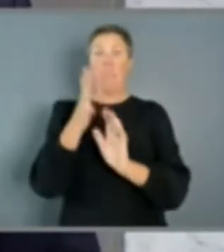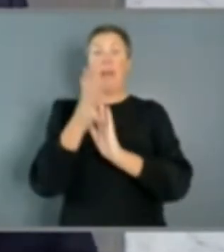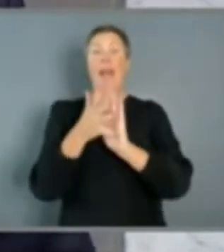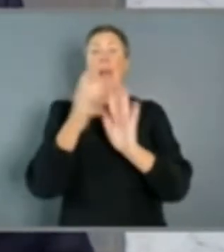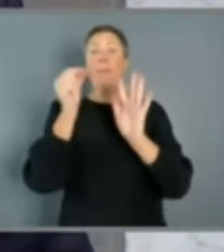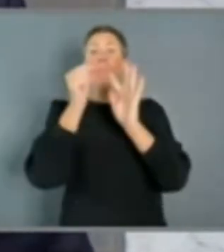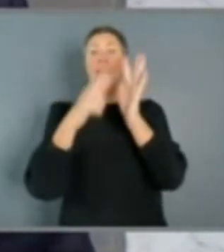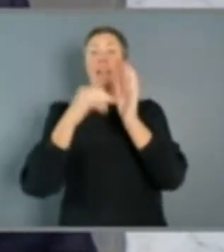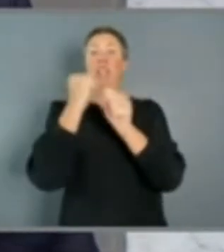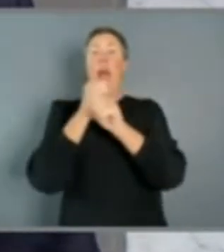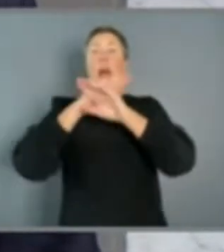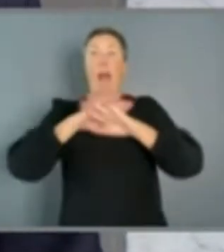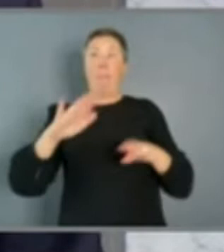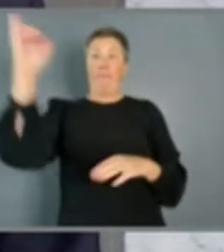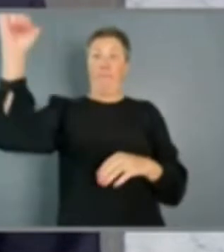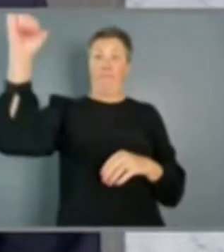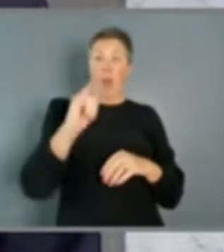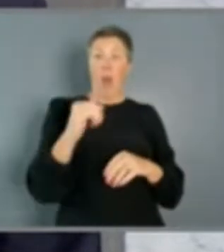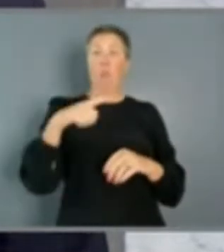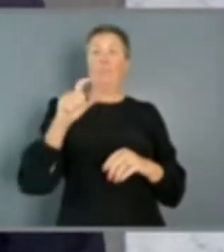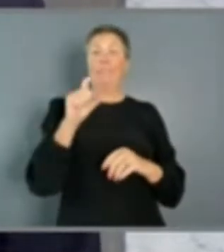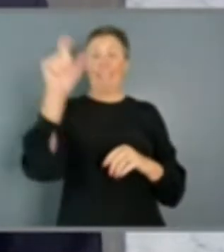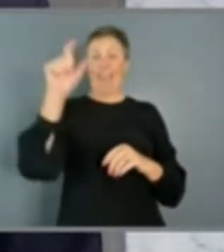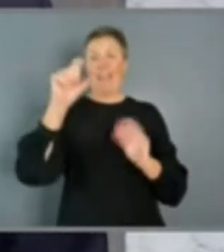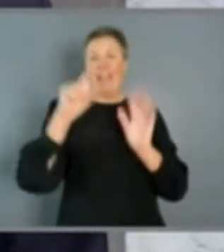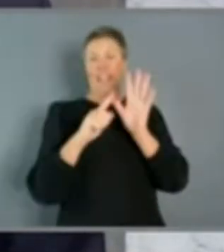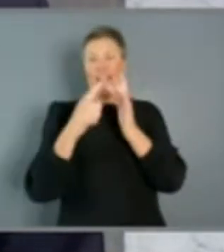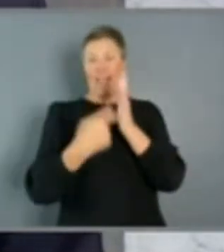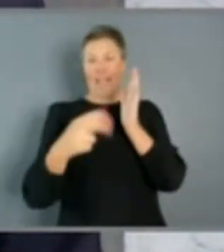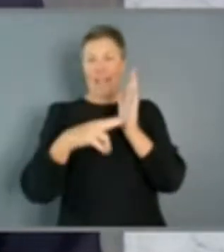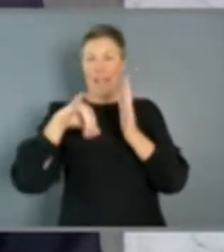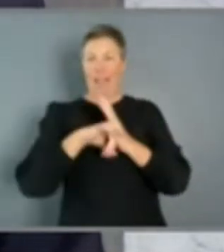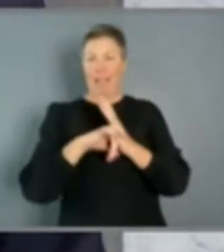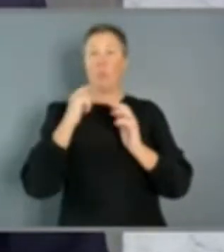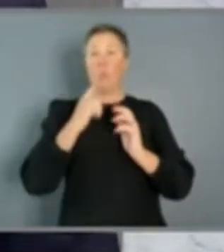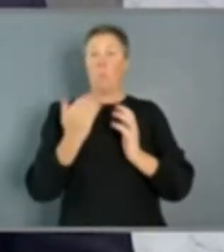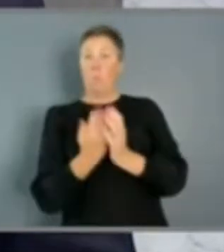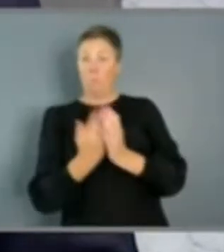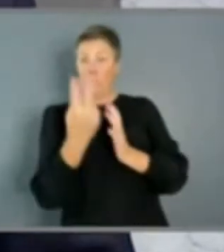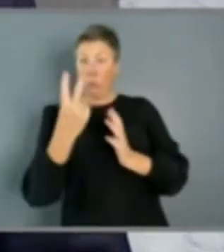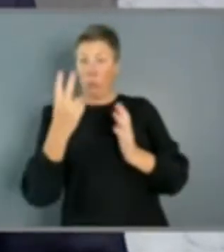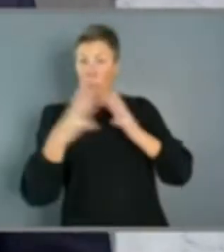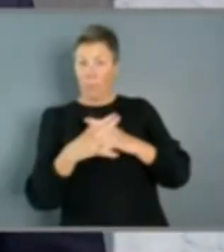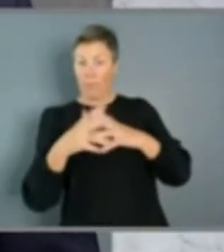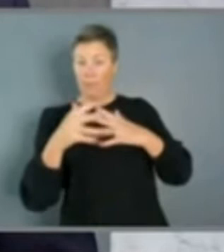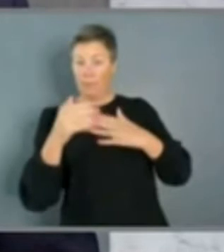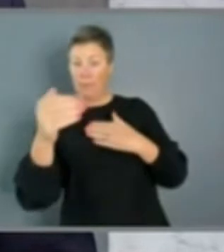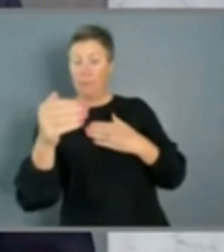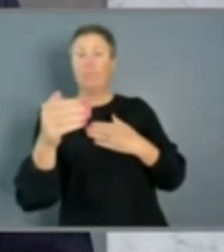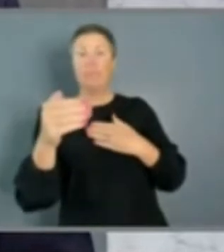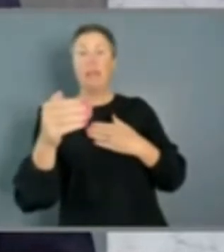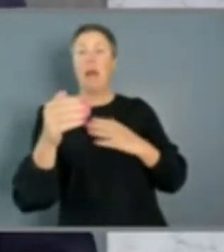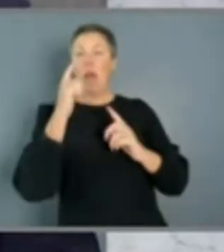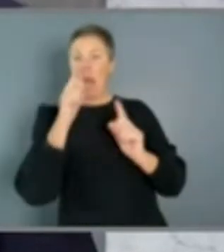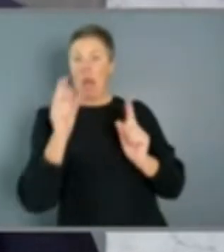into Cairns. We will do that for a fortnight and reassess the situation over the next fortnight. Freight, though, I stress, will continue